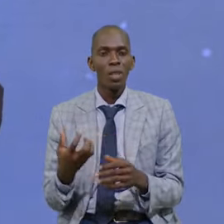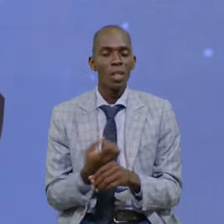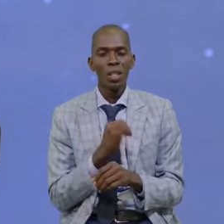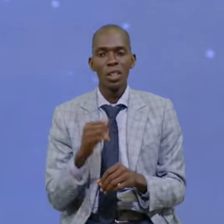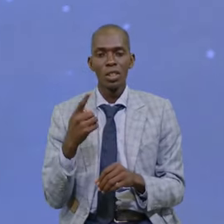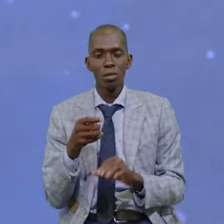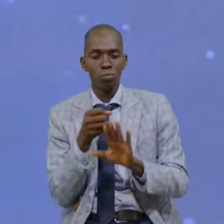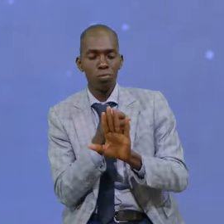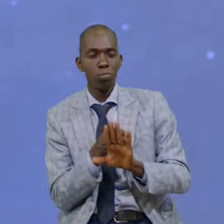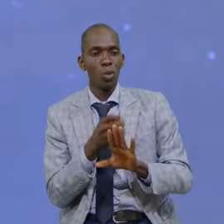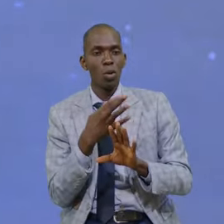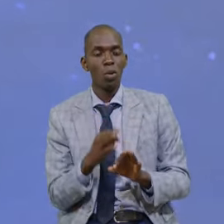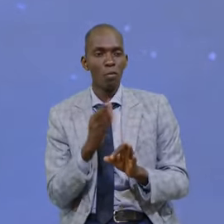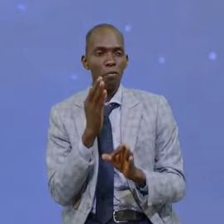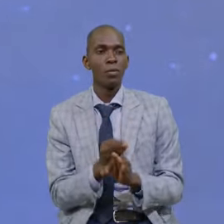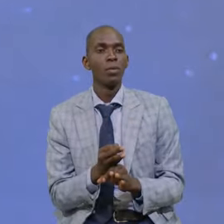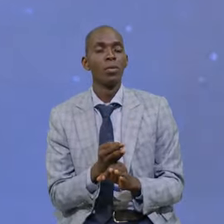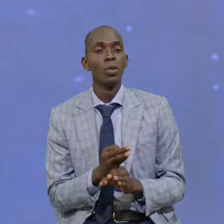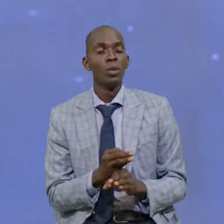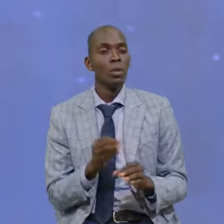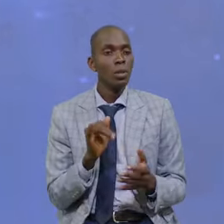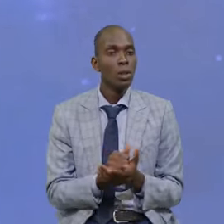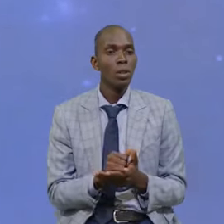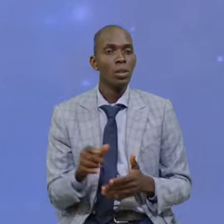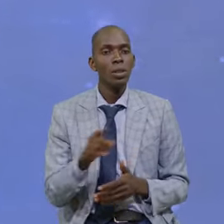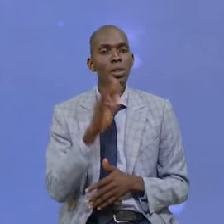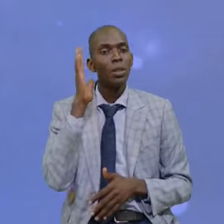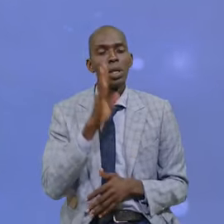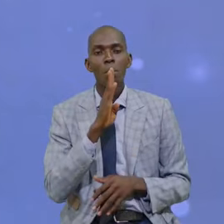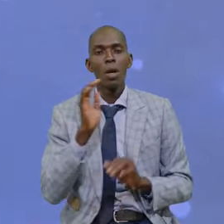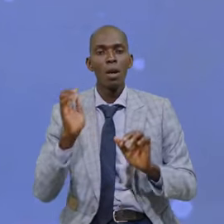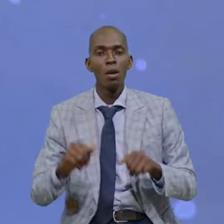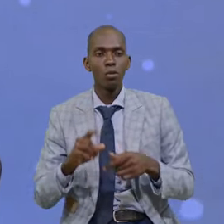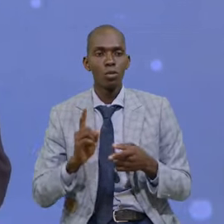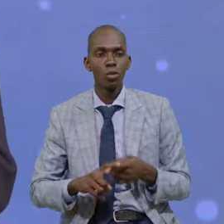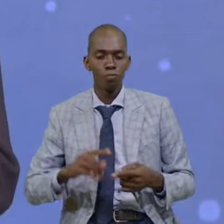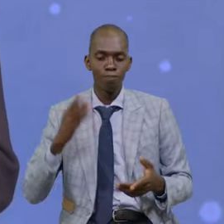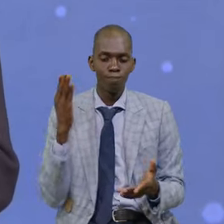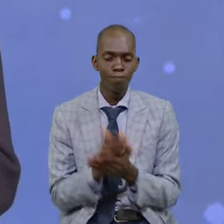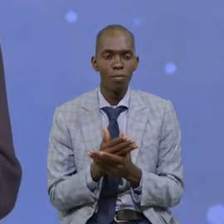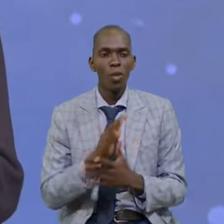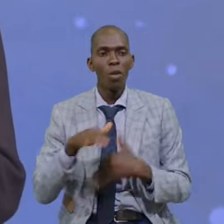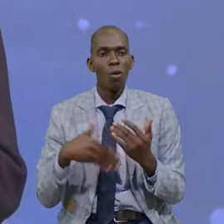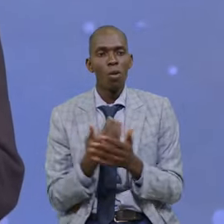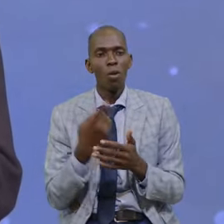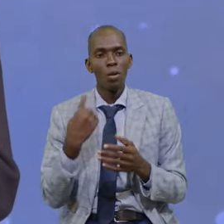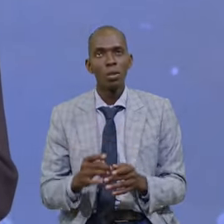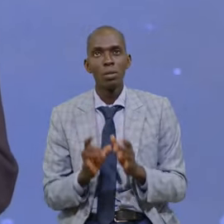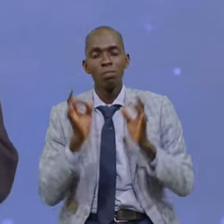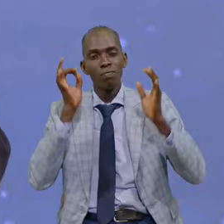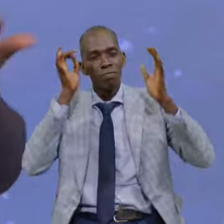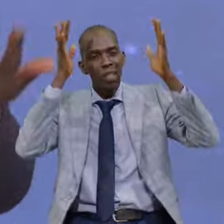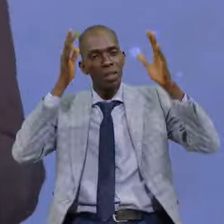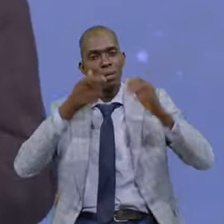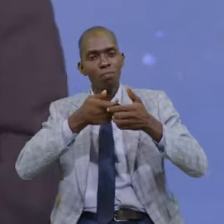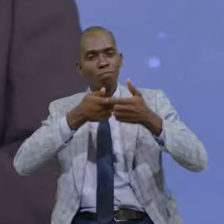shield of faith, wherewith ye shall be able to quench all the darts of the wicked.